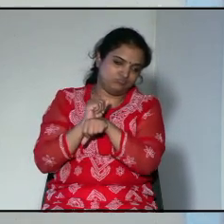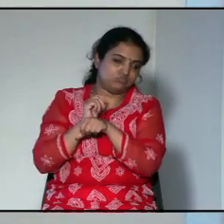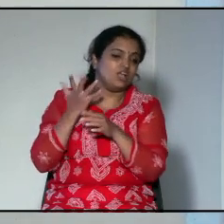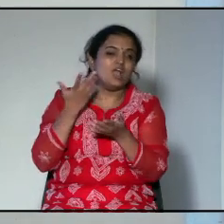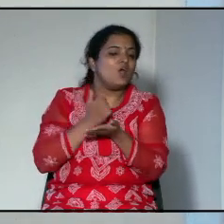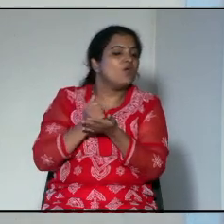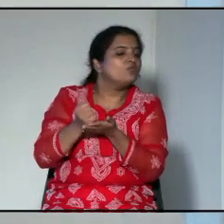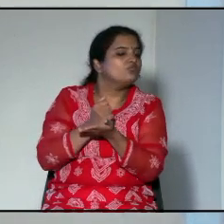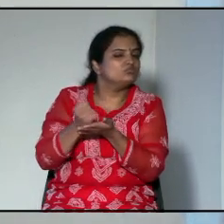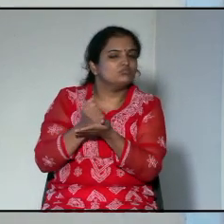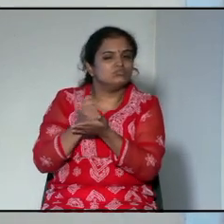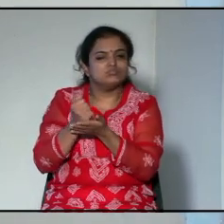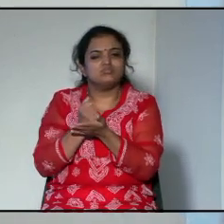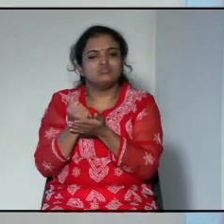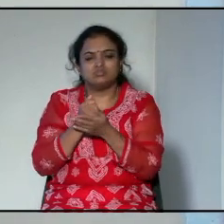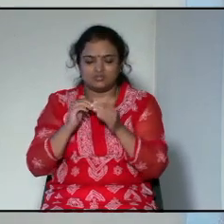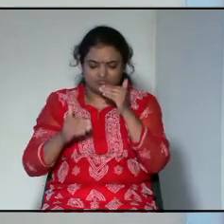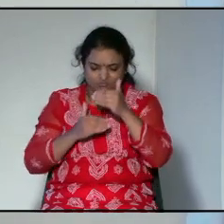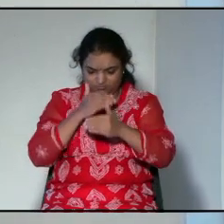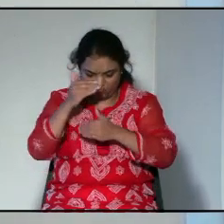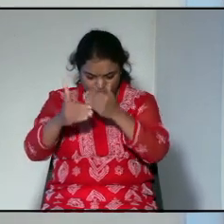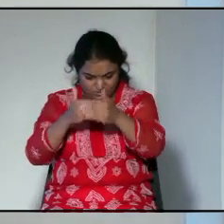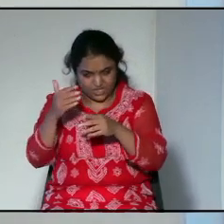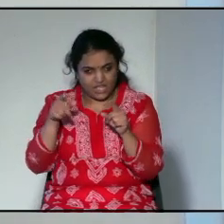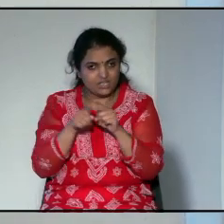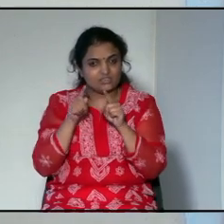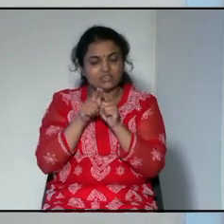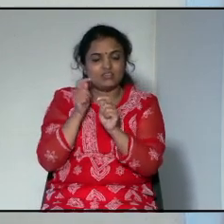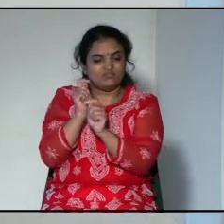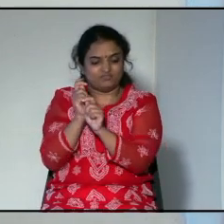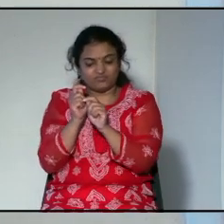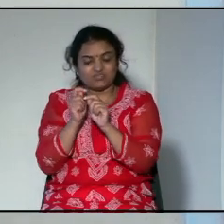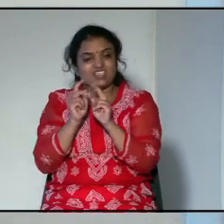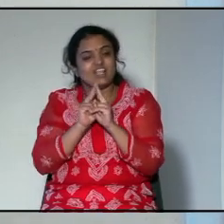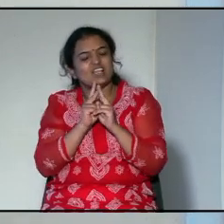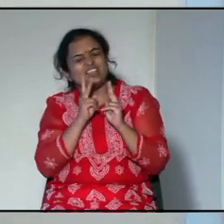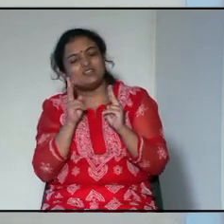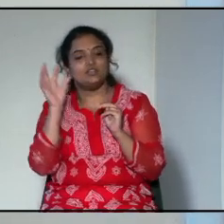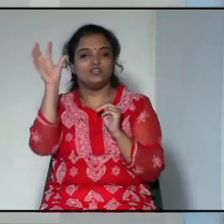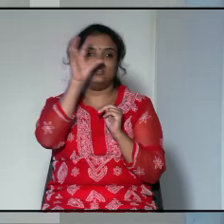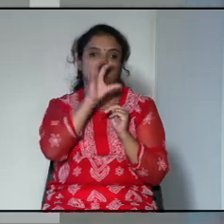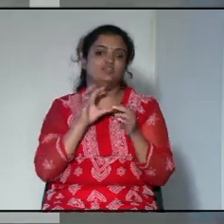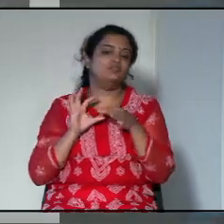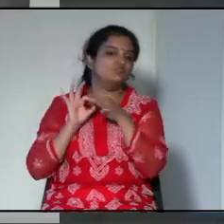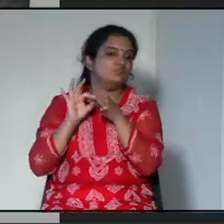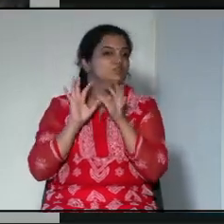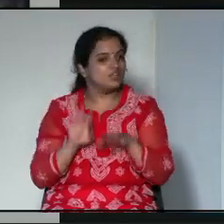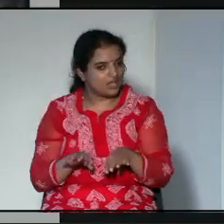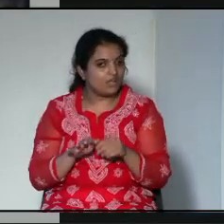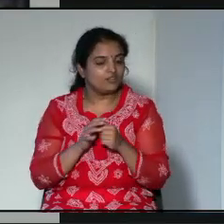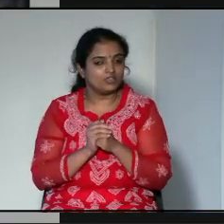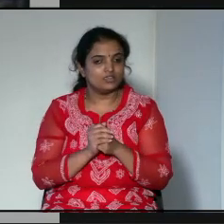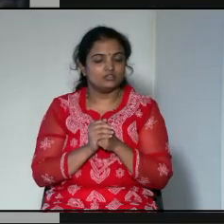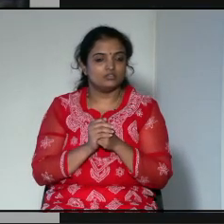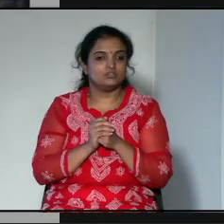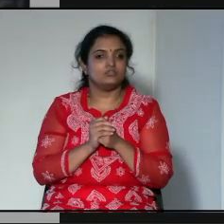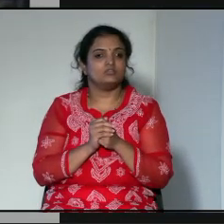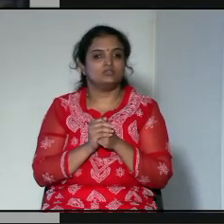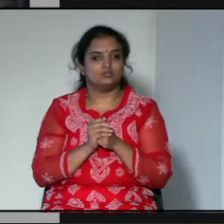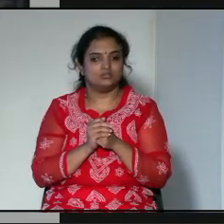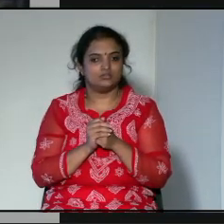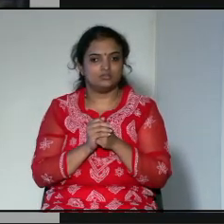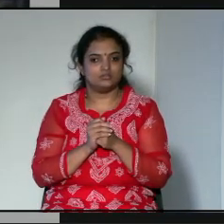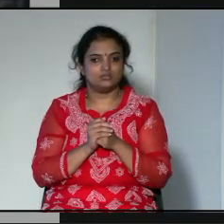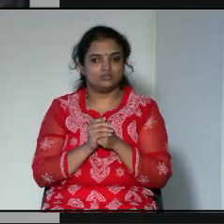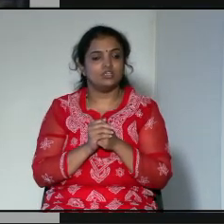far-flung centers of metalcraft production across different states of India. Her tour data of the places